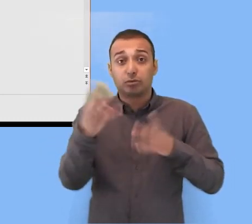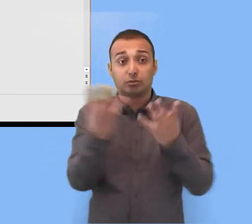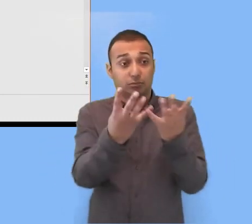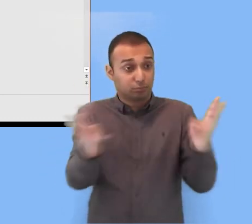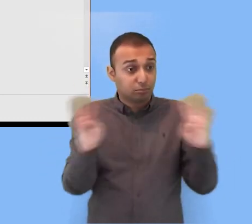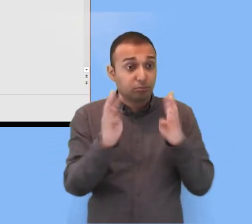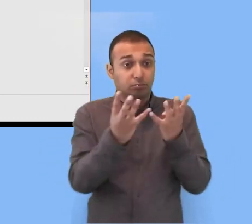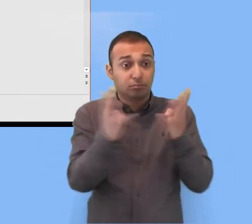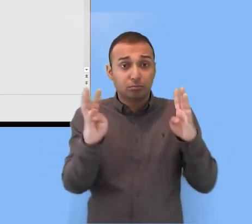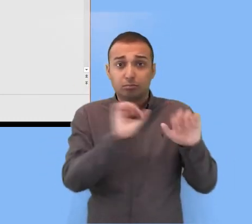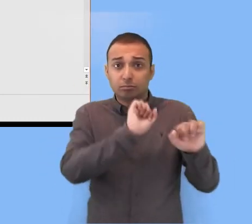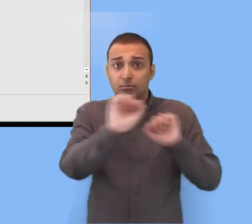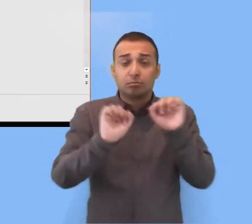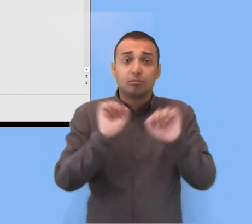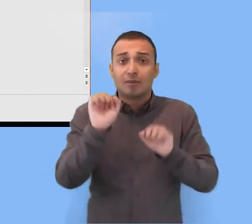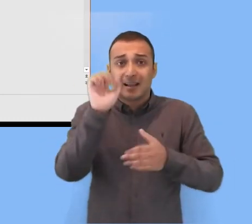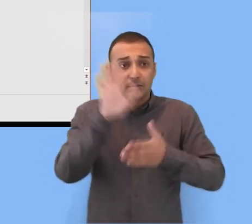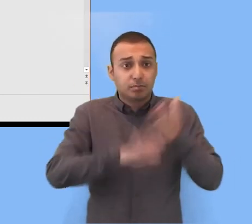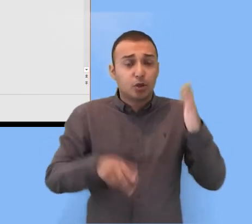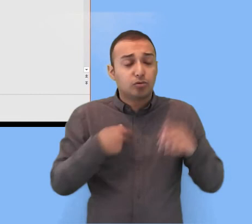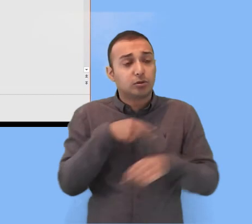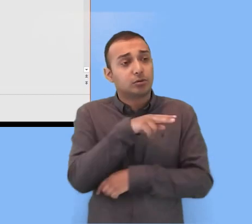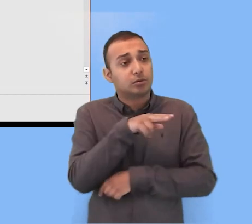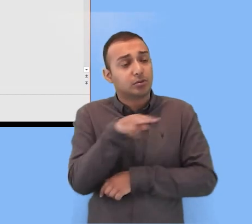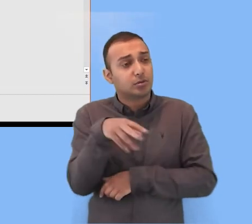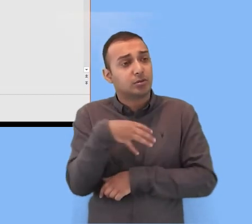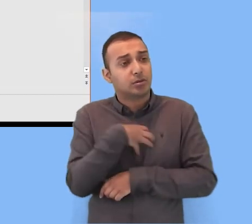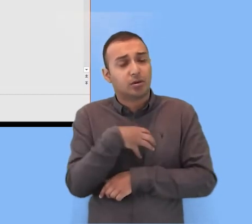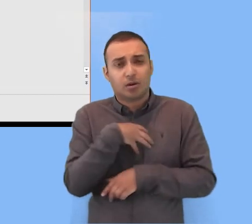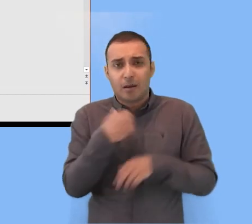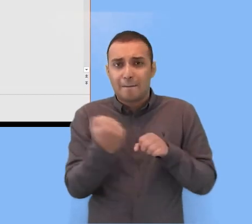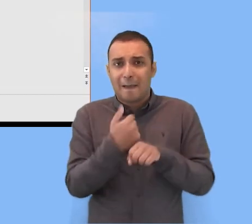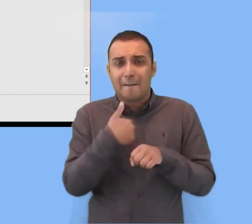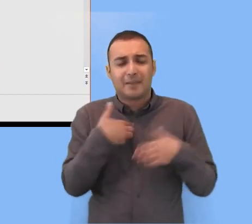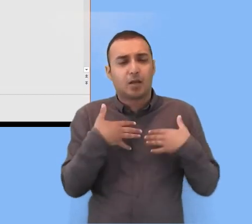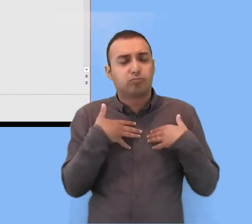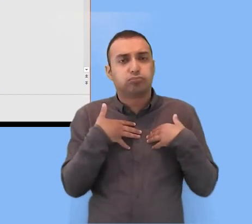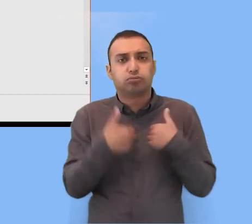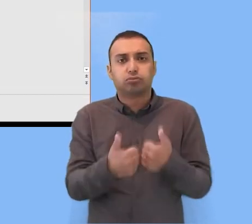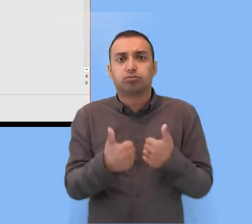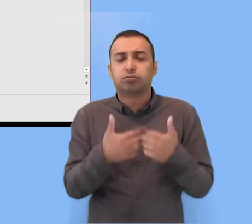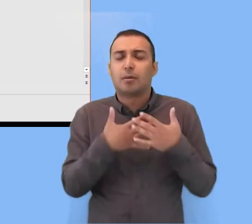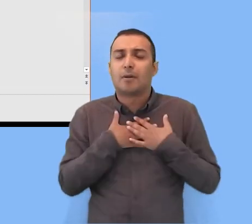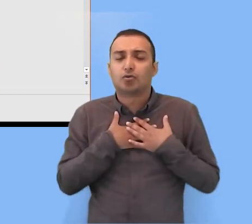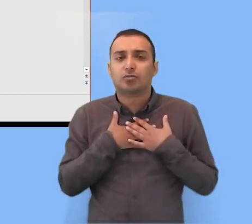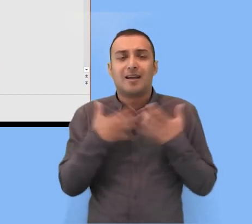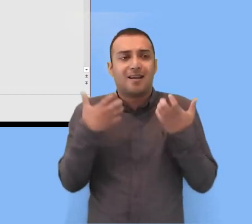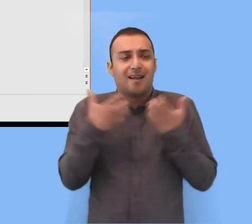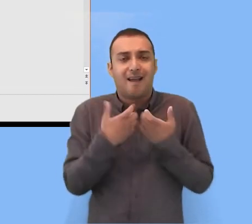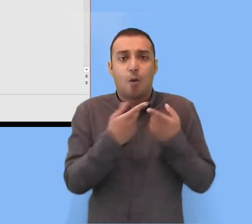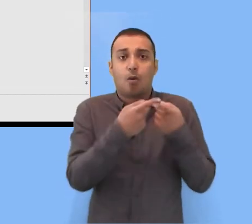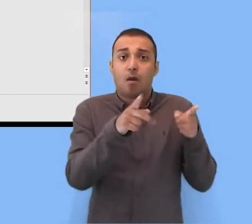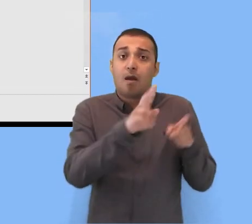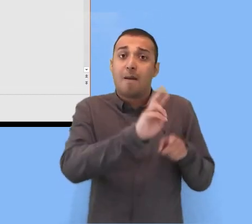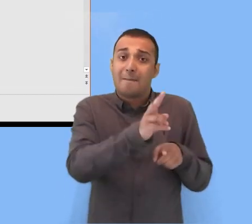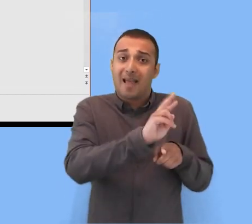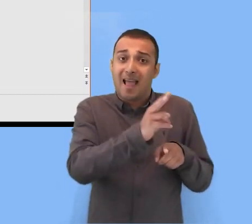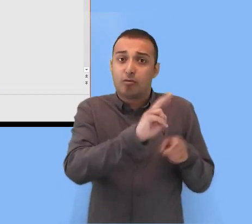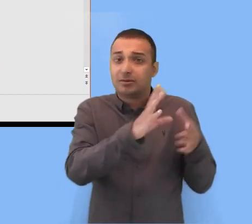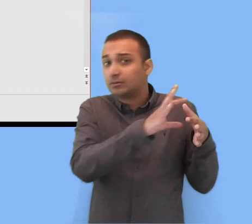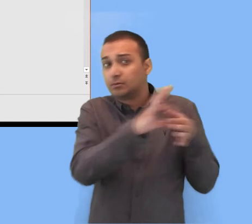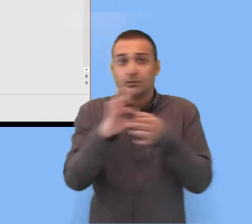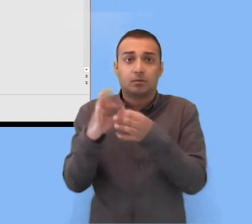about, how they interact with the school. For many of those parents, it was the first time they were coming into a